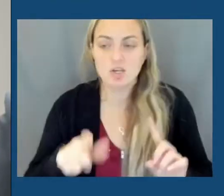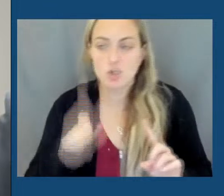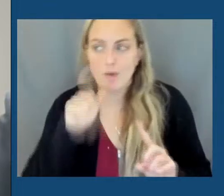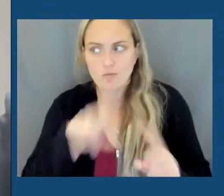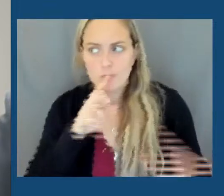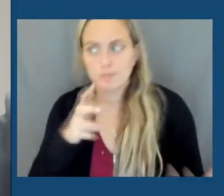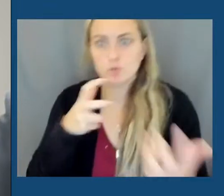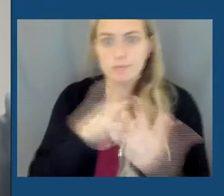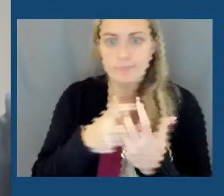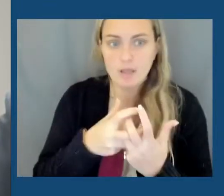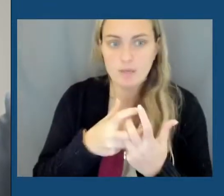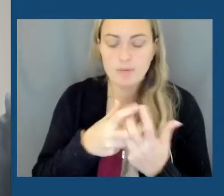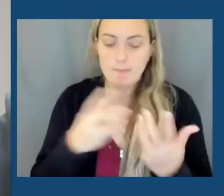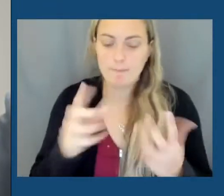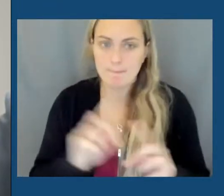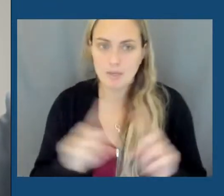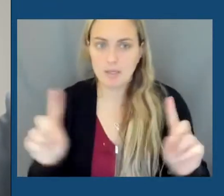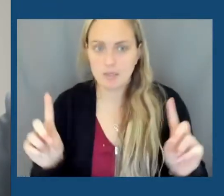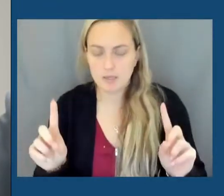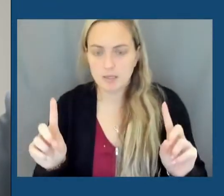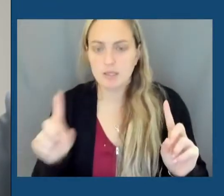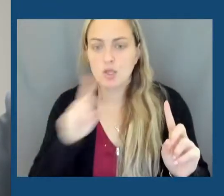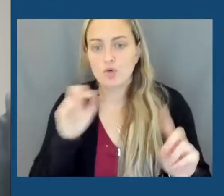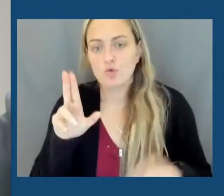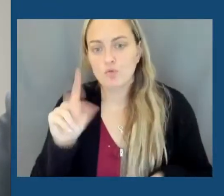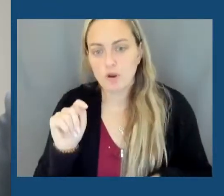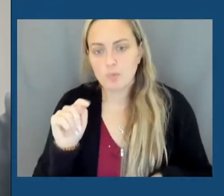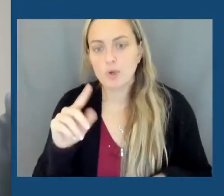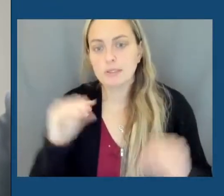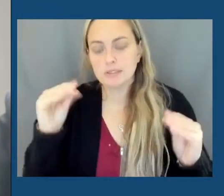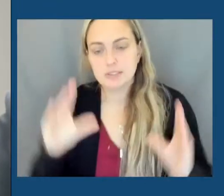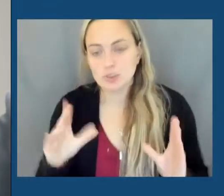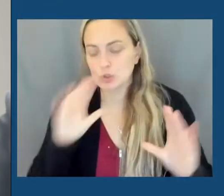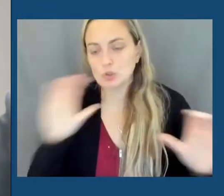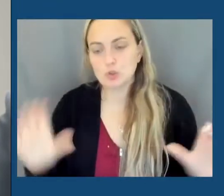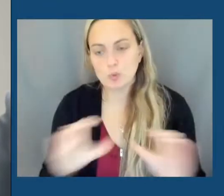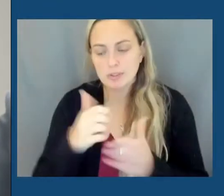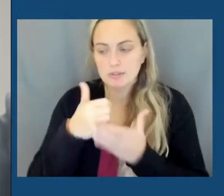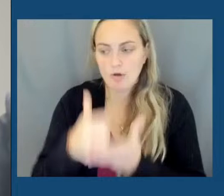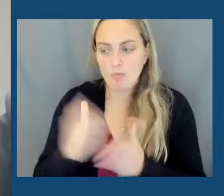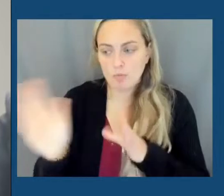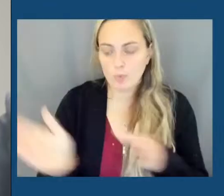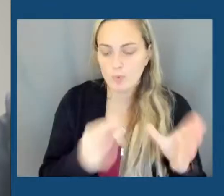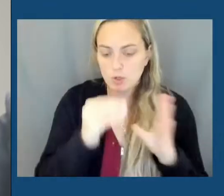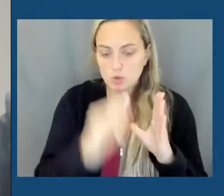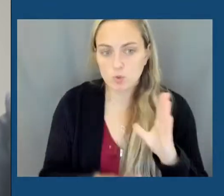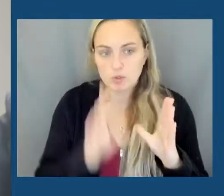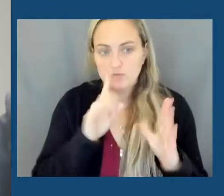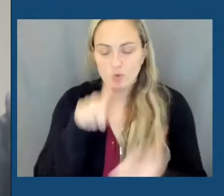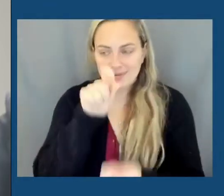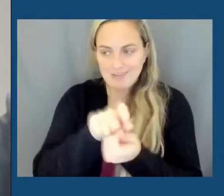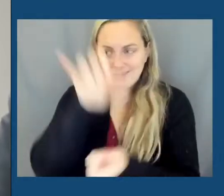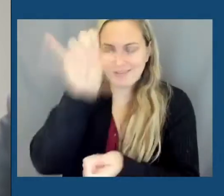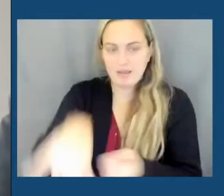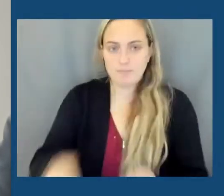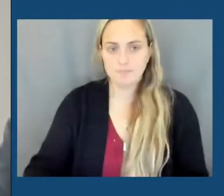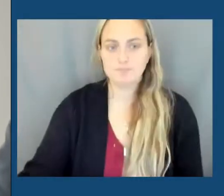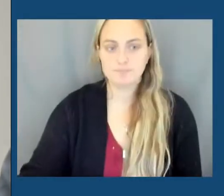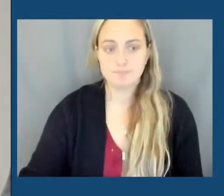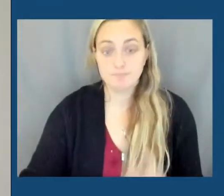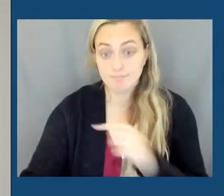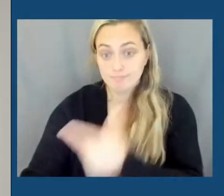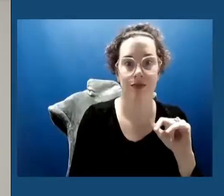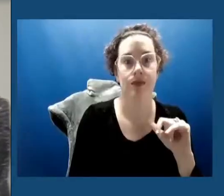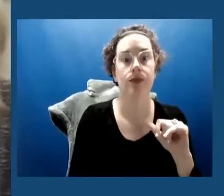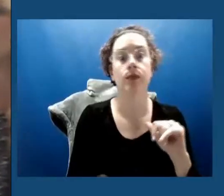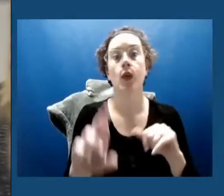adapt. But what Robert and the teachers are doing is helping prepare those students for exactly that. So, Robert, do you want to talk a little bit